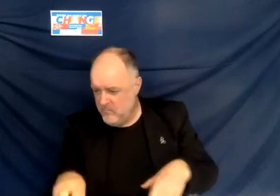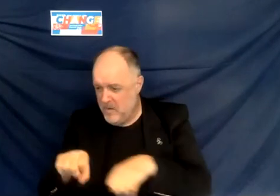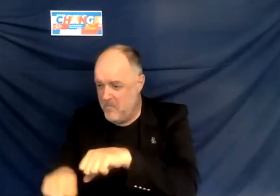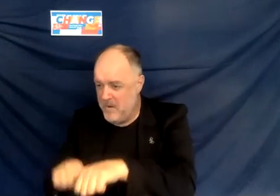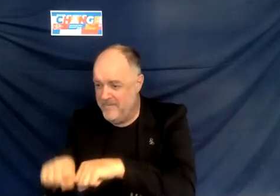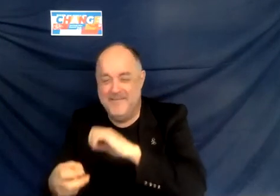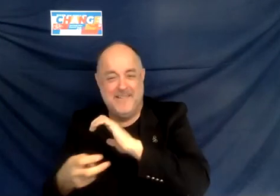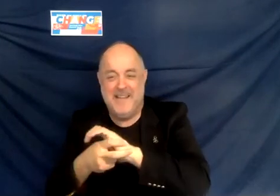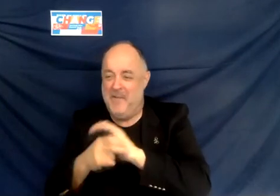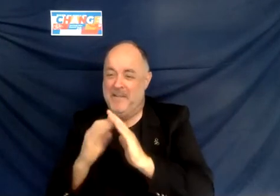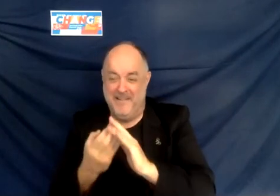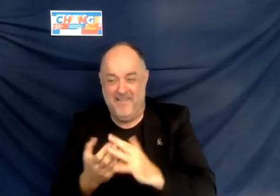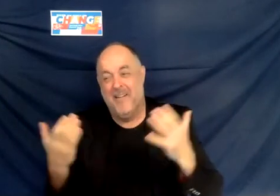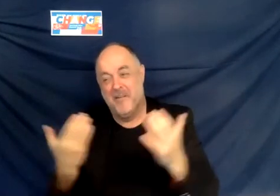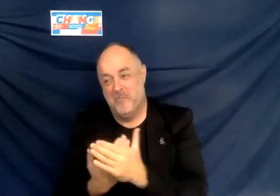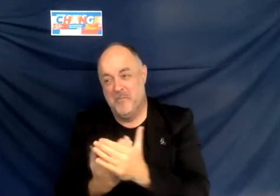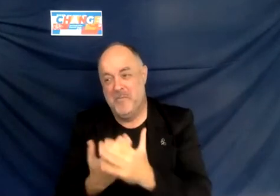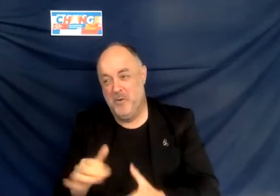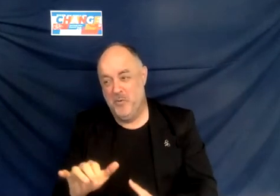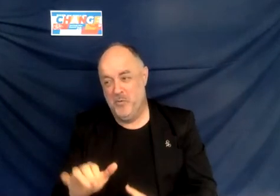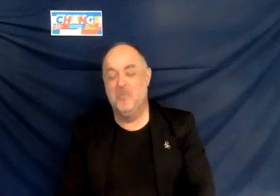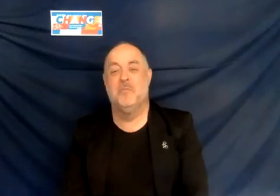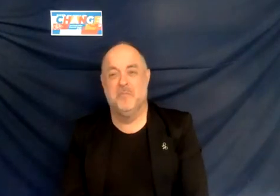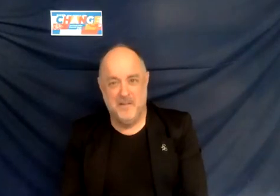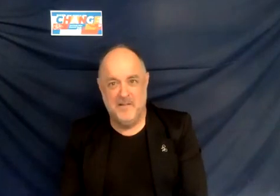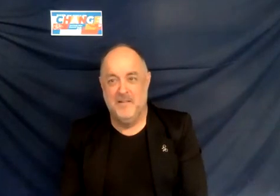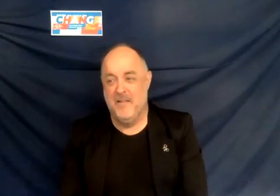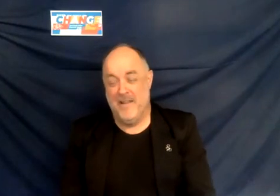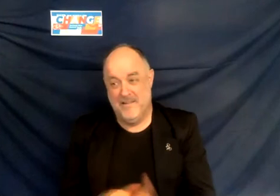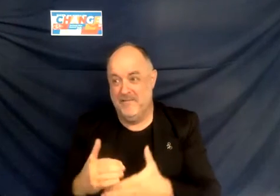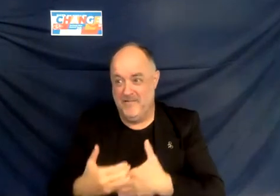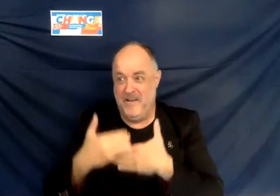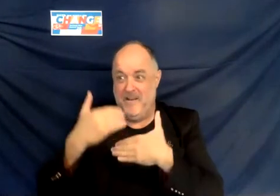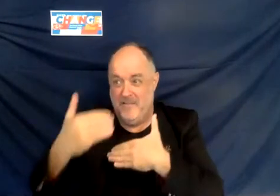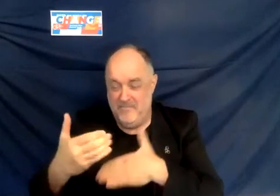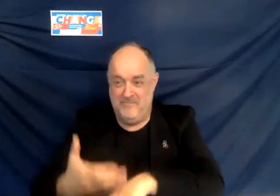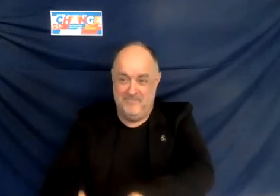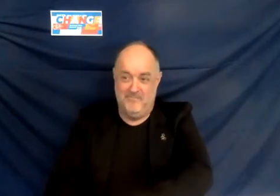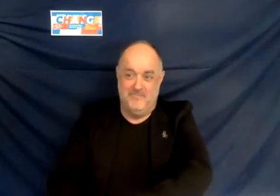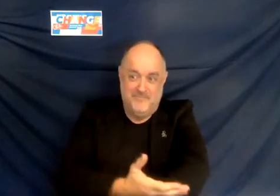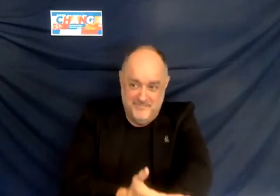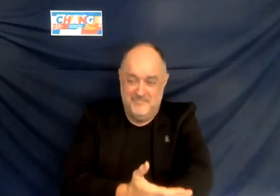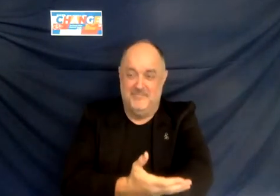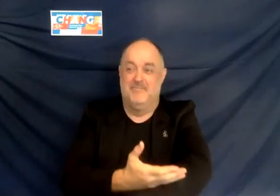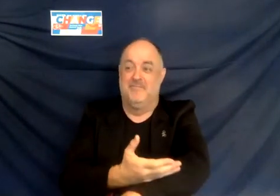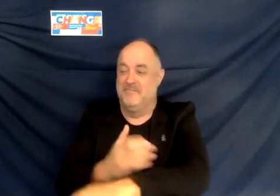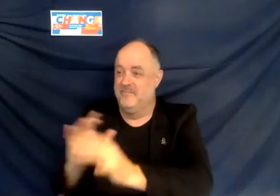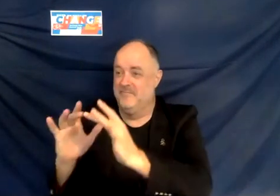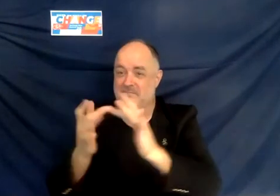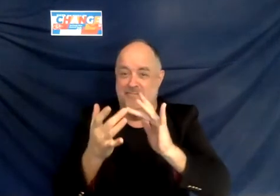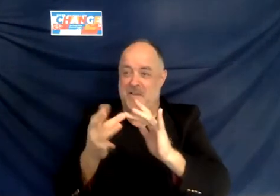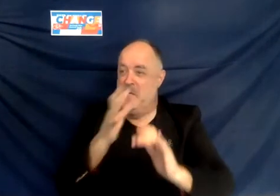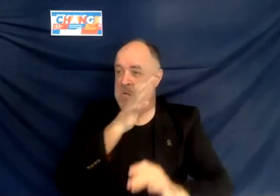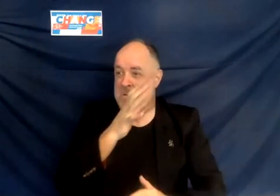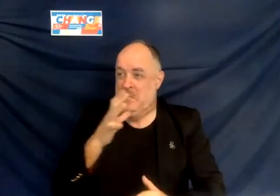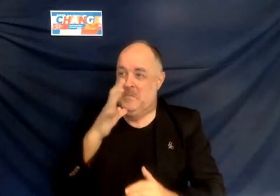the city a fair amount of money. So it's, as you say, it's the next wave of upgrading that existing rural infrastructure into something that's a